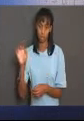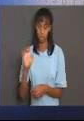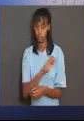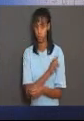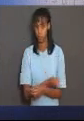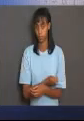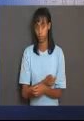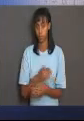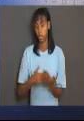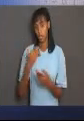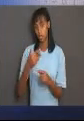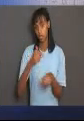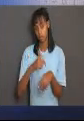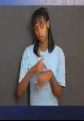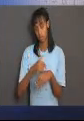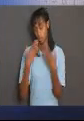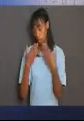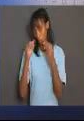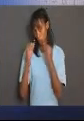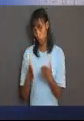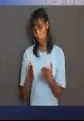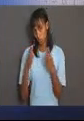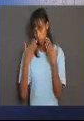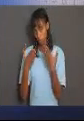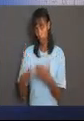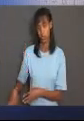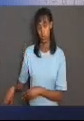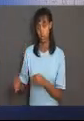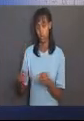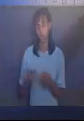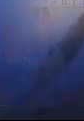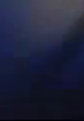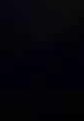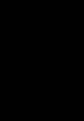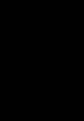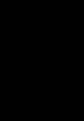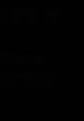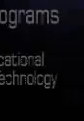energy. Until then, thank you, teacher. Thank you, students.